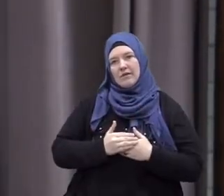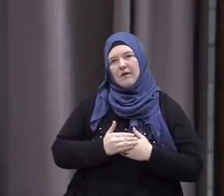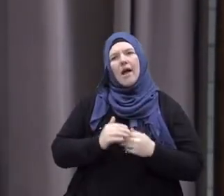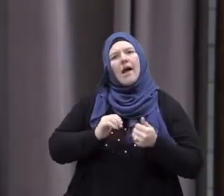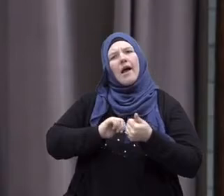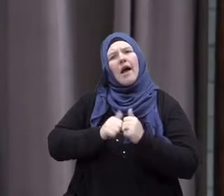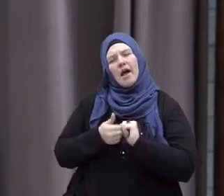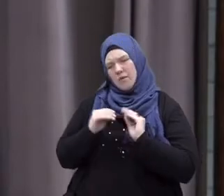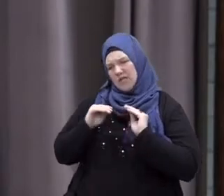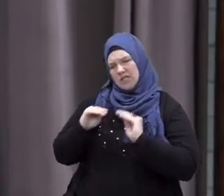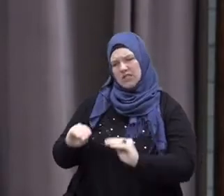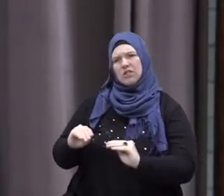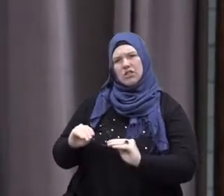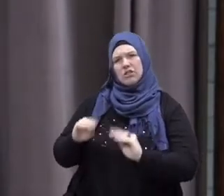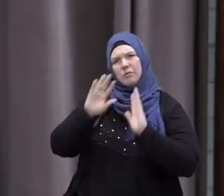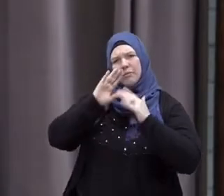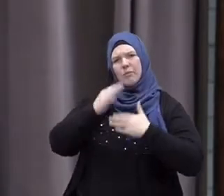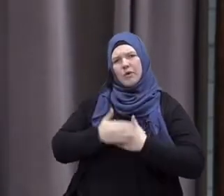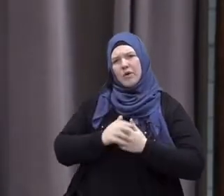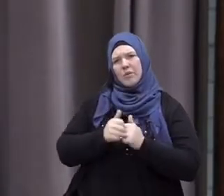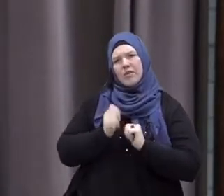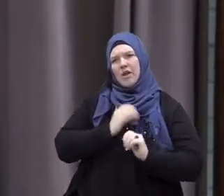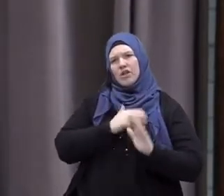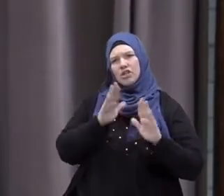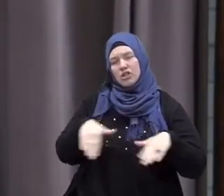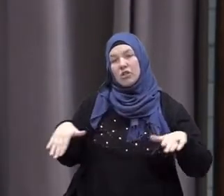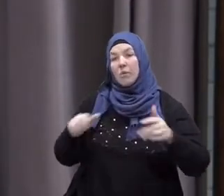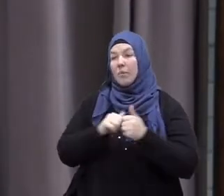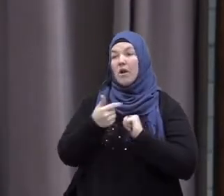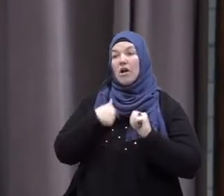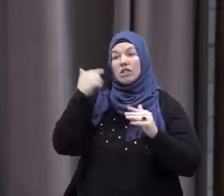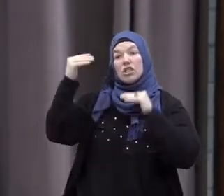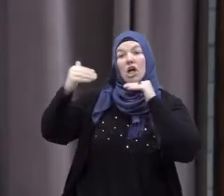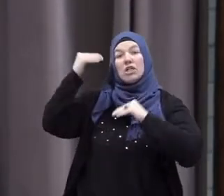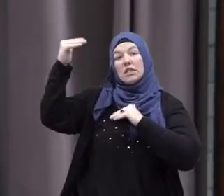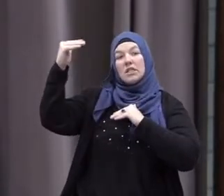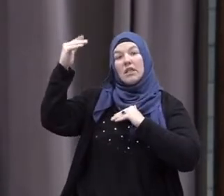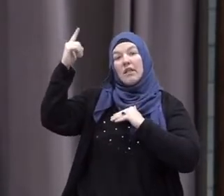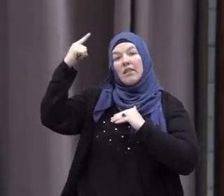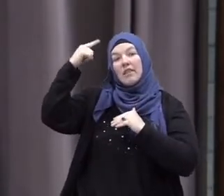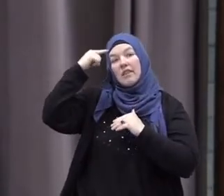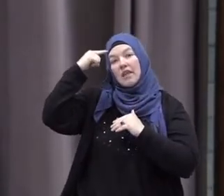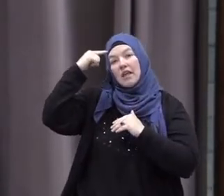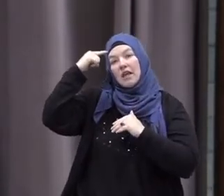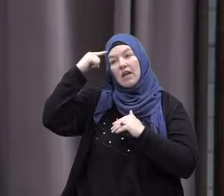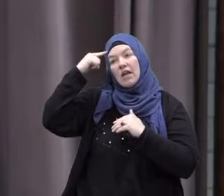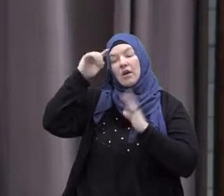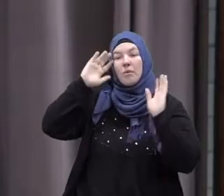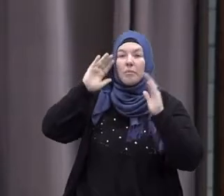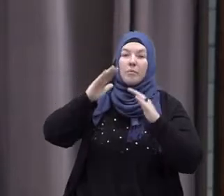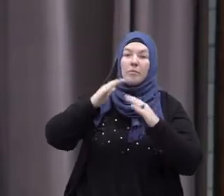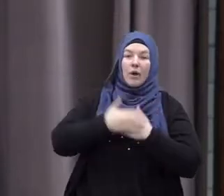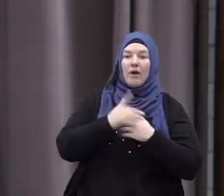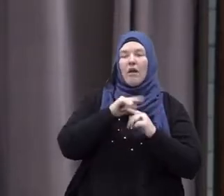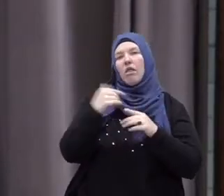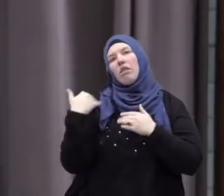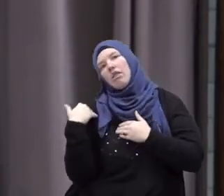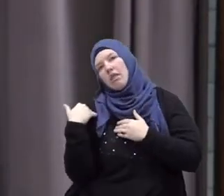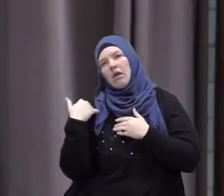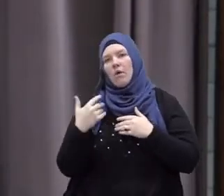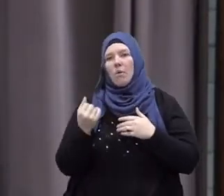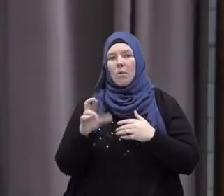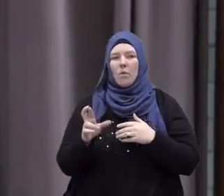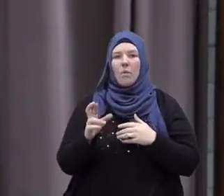But how do we do this with our children when we adults take prayer for a chore or a daily activity or a